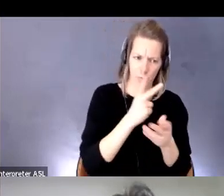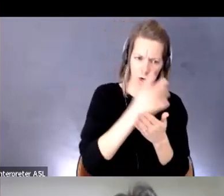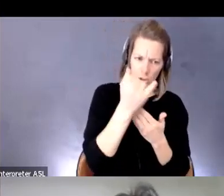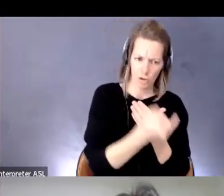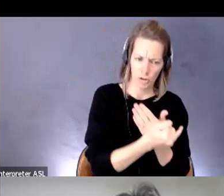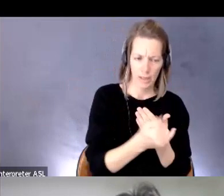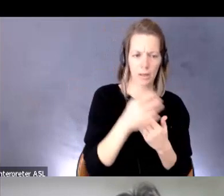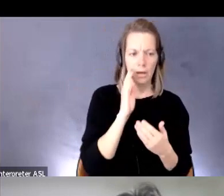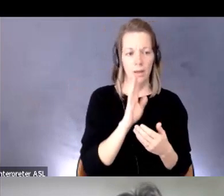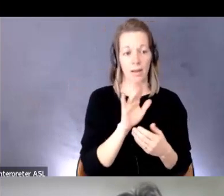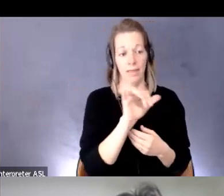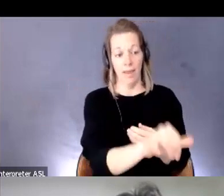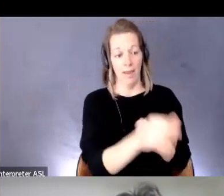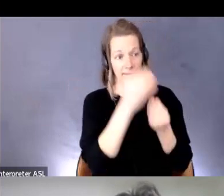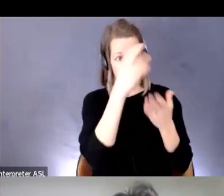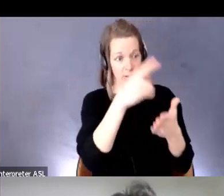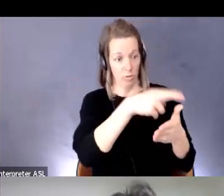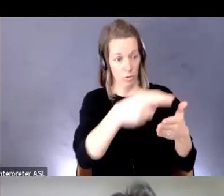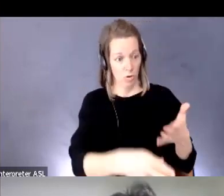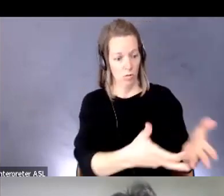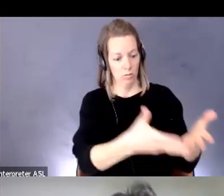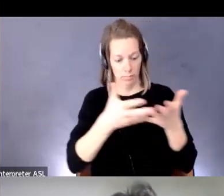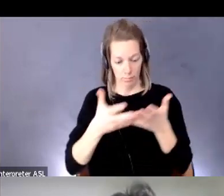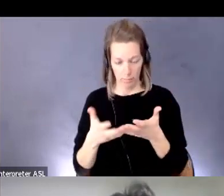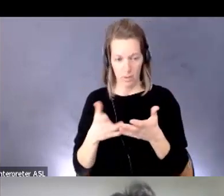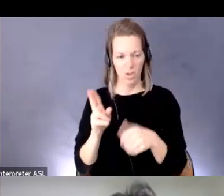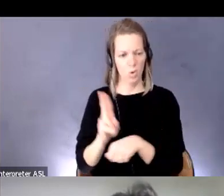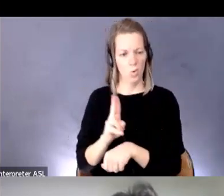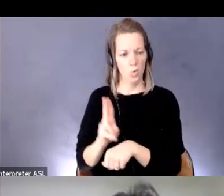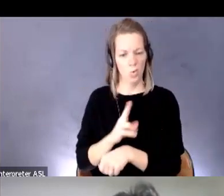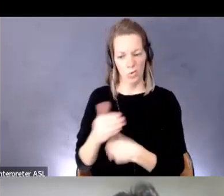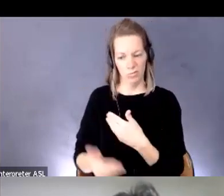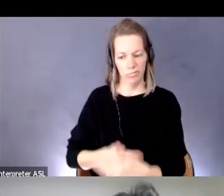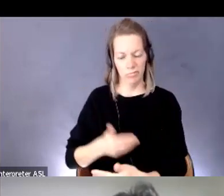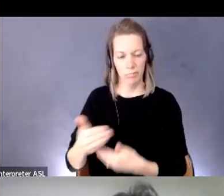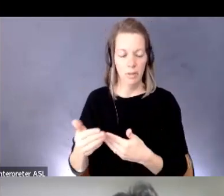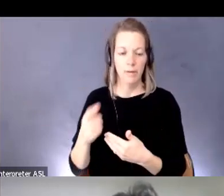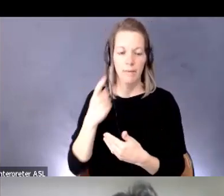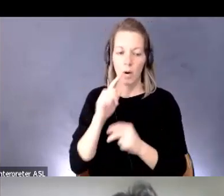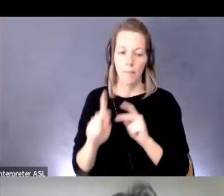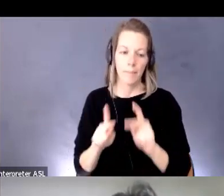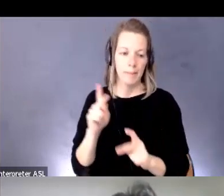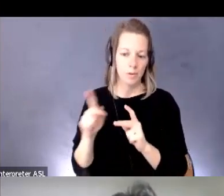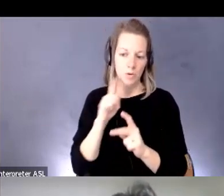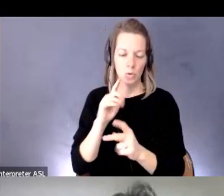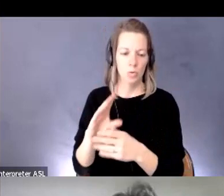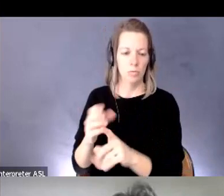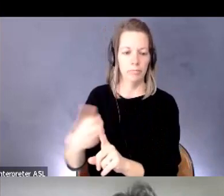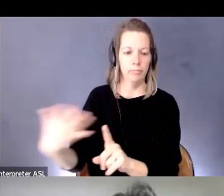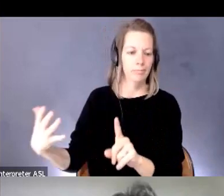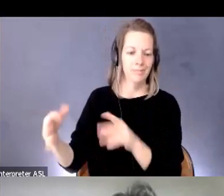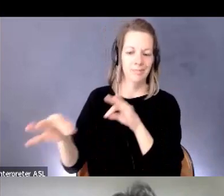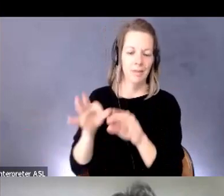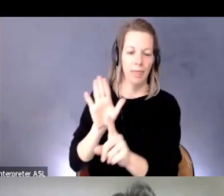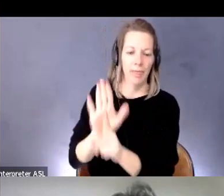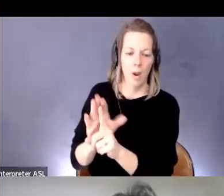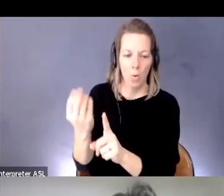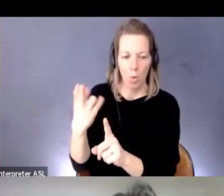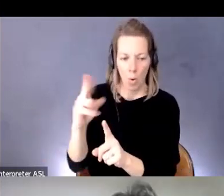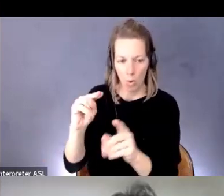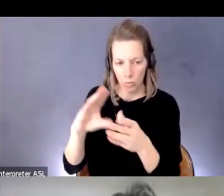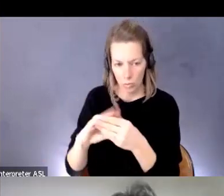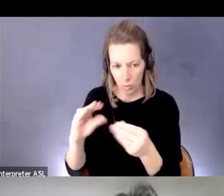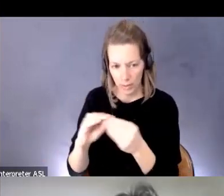sure that people have the ability to tell their own stories to their doctors about